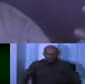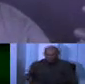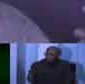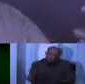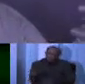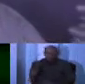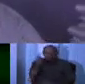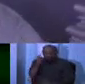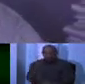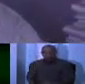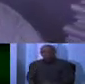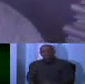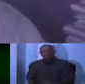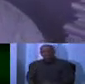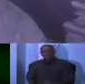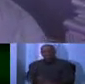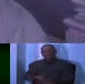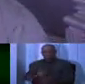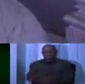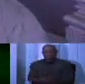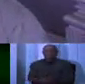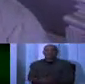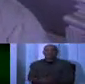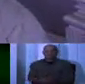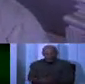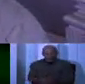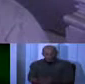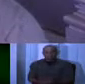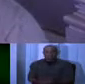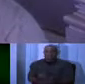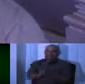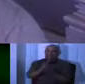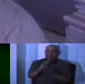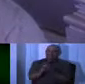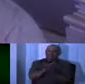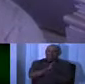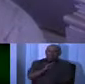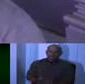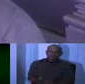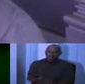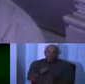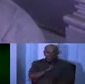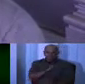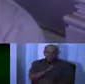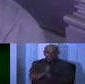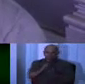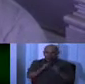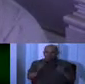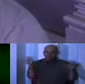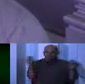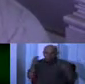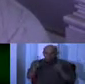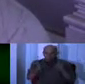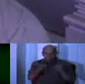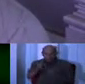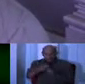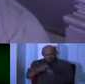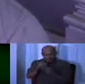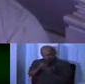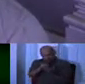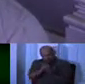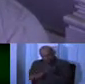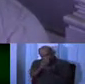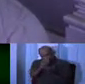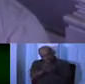the birth of Jesus. About that time, Emperor Augustus gave orders for the names of all the people to be listed in record